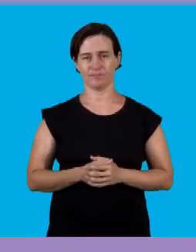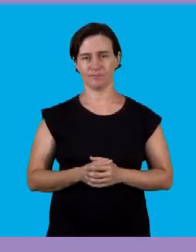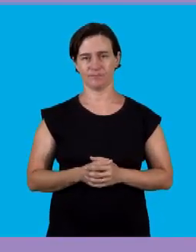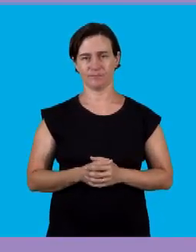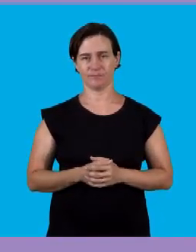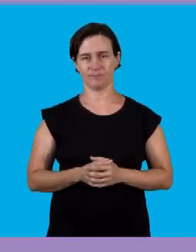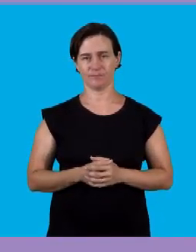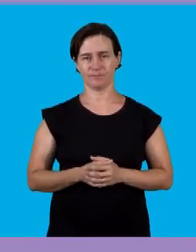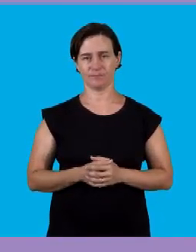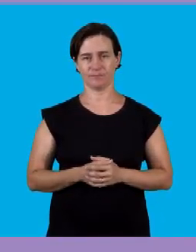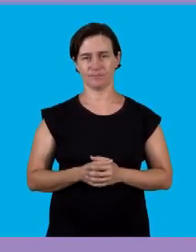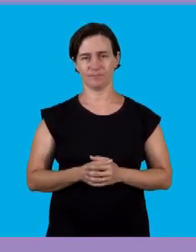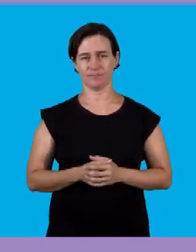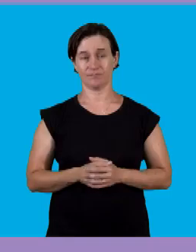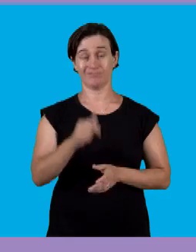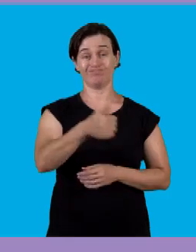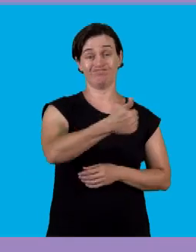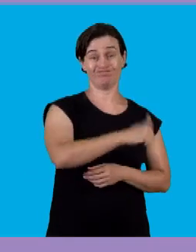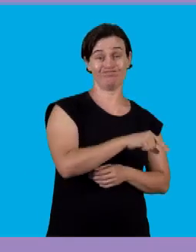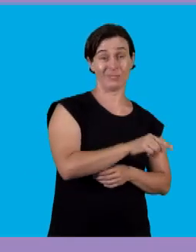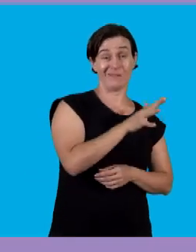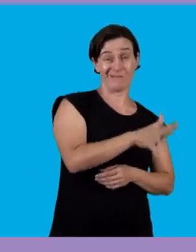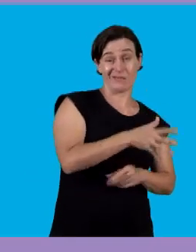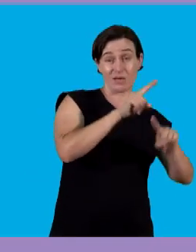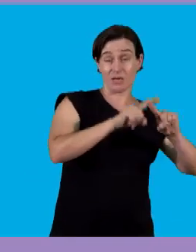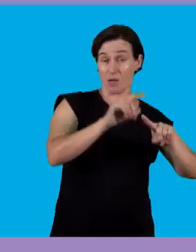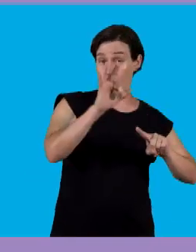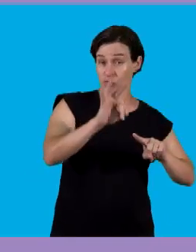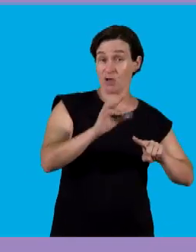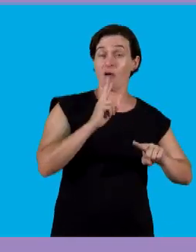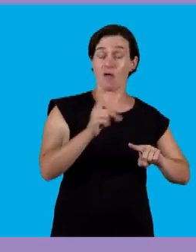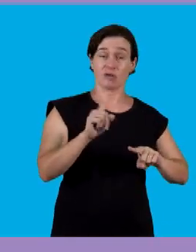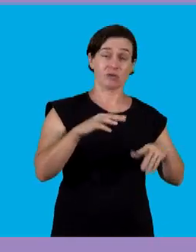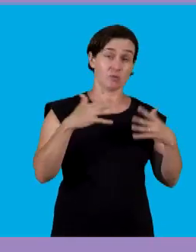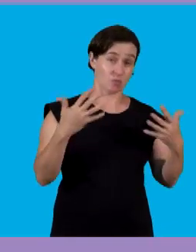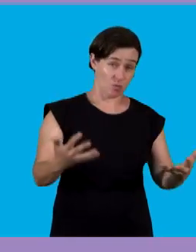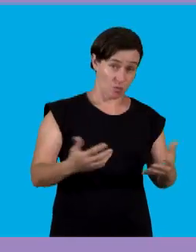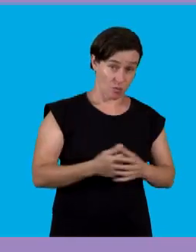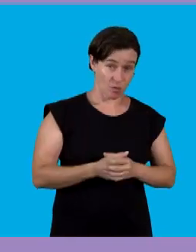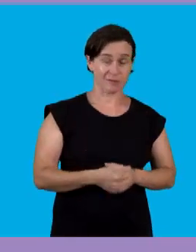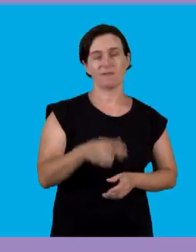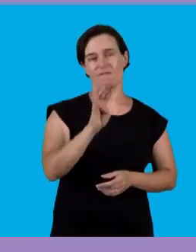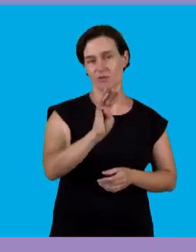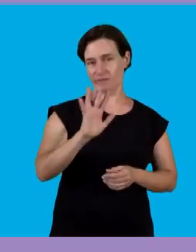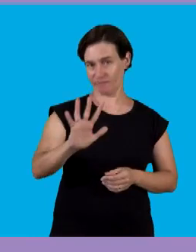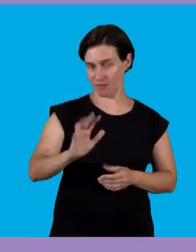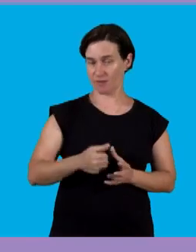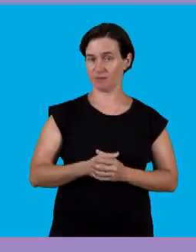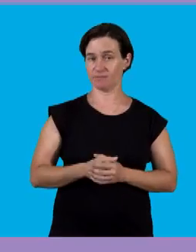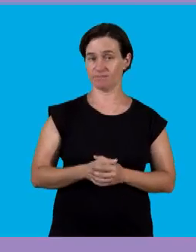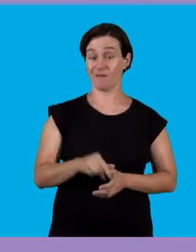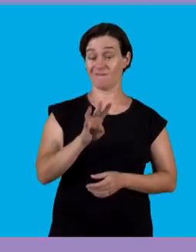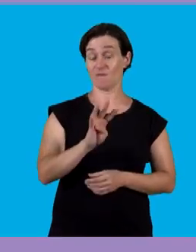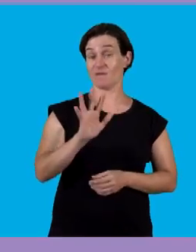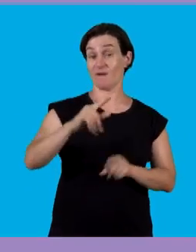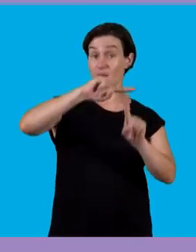a 26. Then we have 15 multiplied by 3. Of course, 15 multiplied by 3